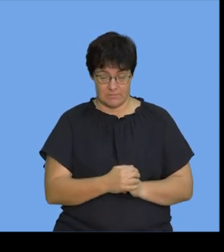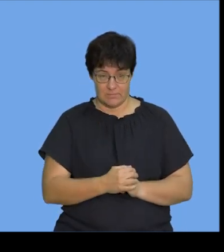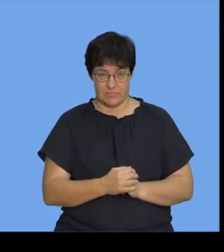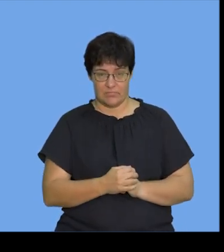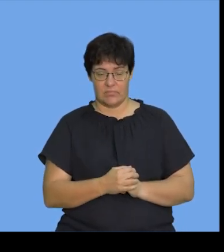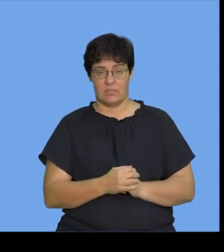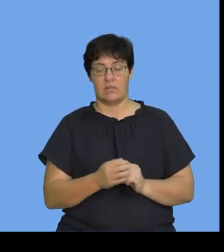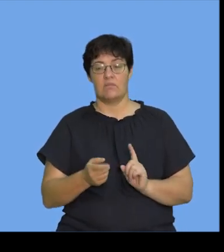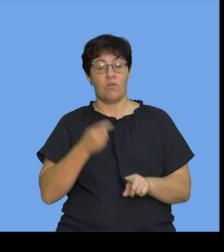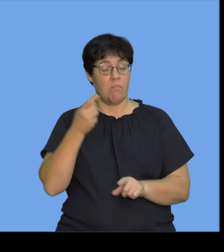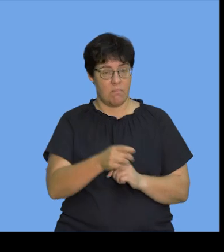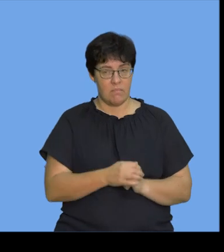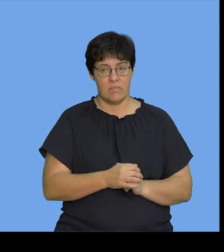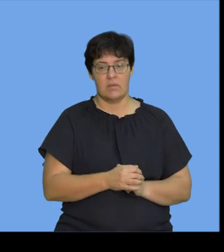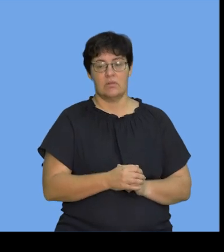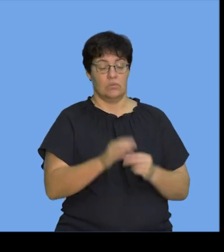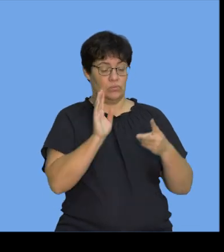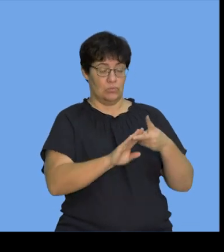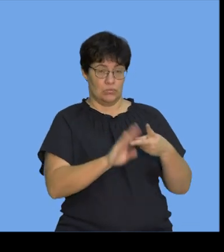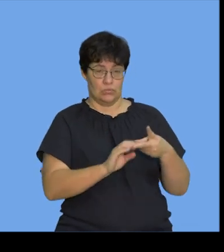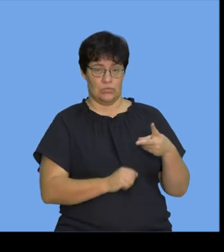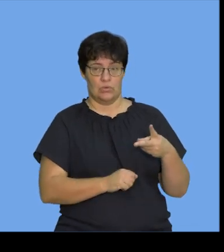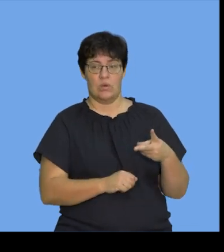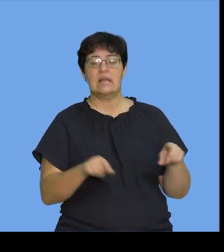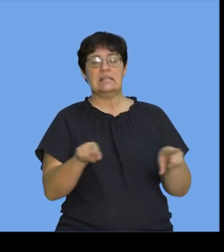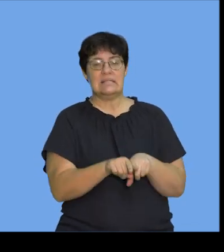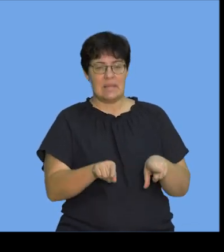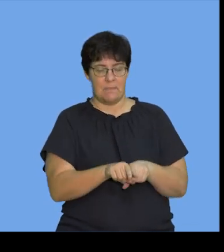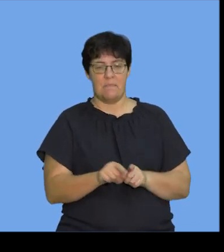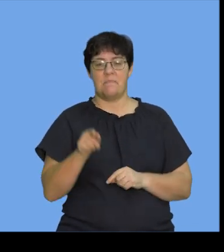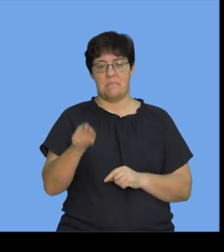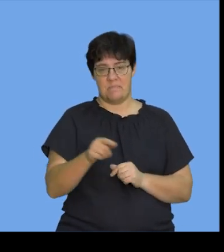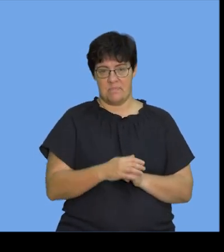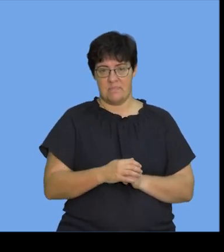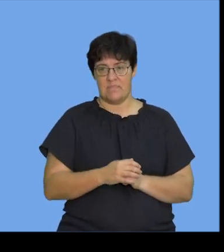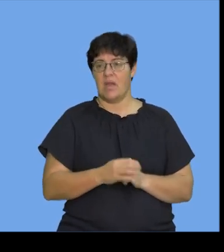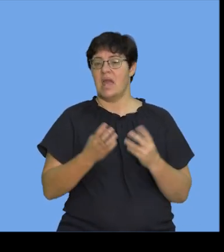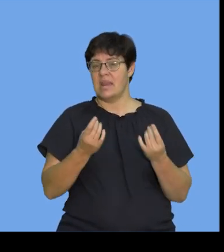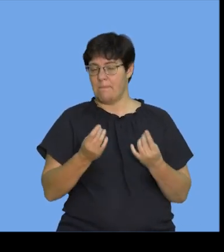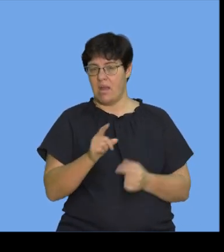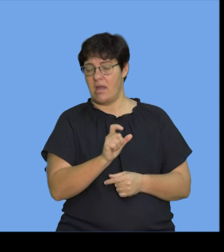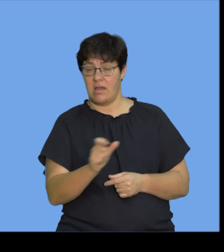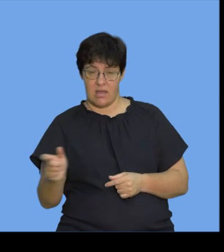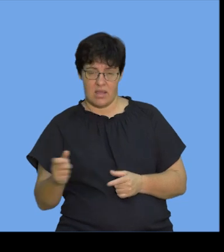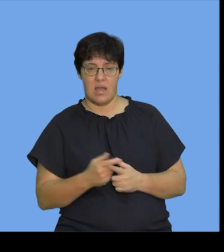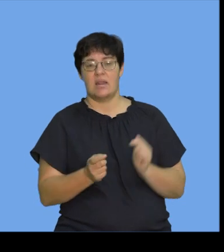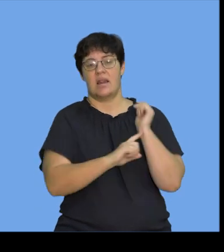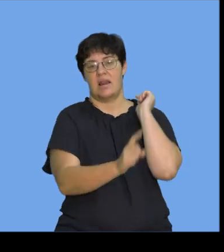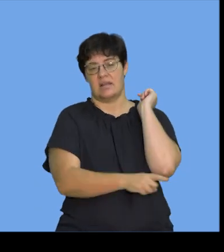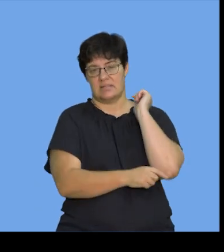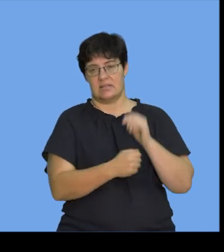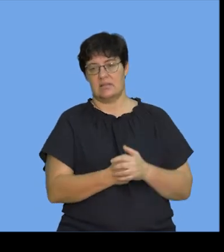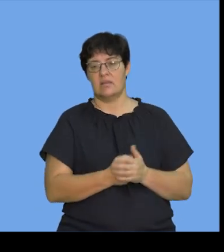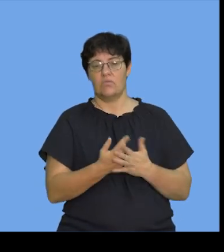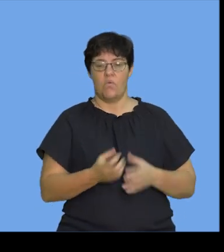there, step number 2 is the same as what is up there. You find the number of terms, and then lastly, you express